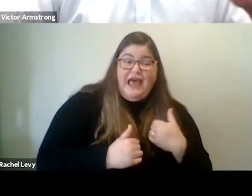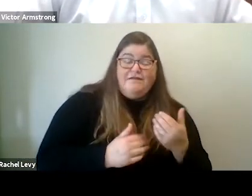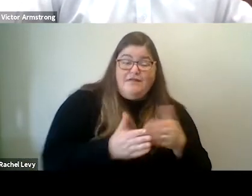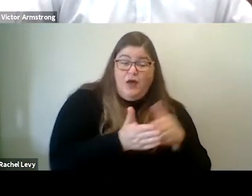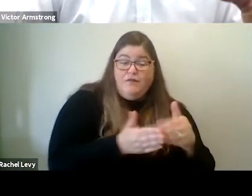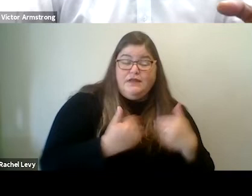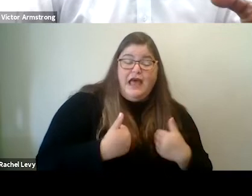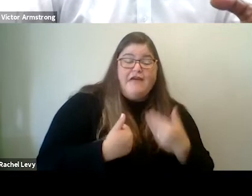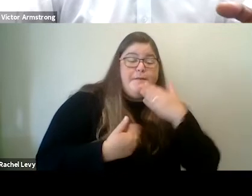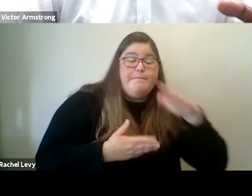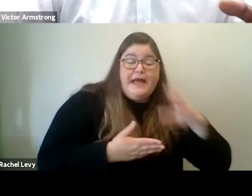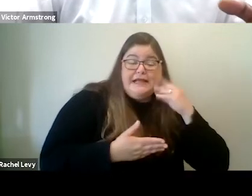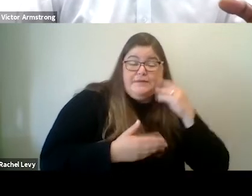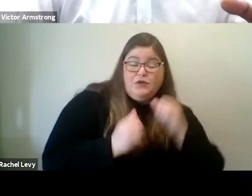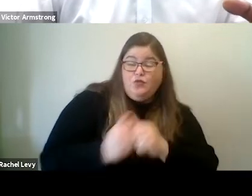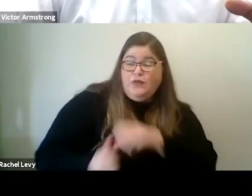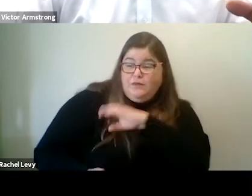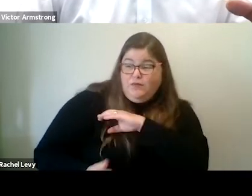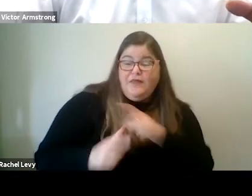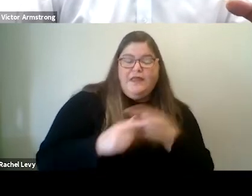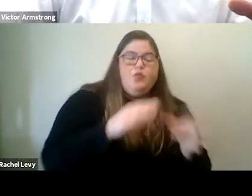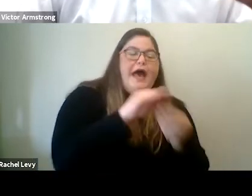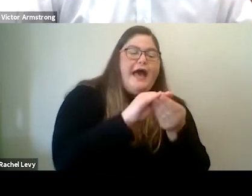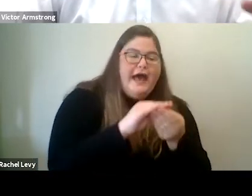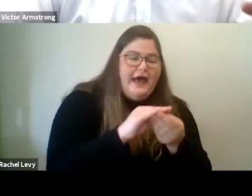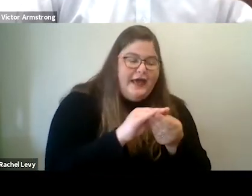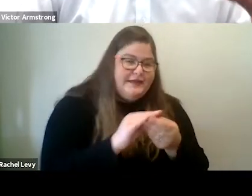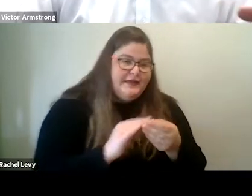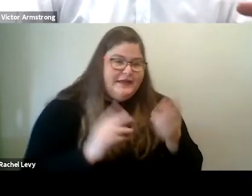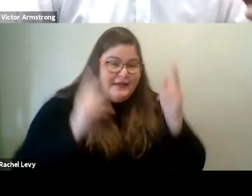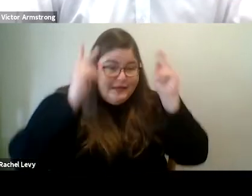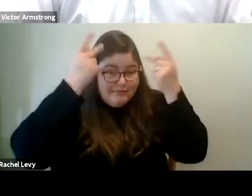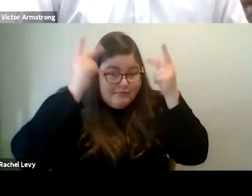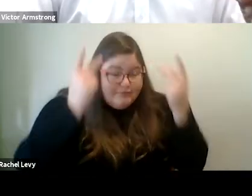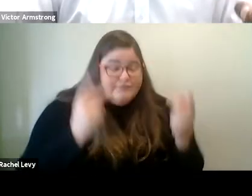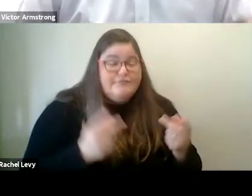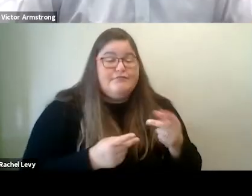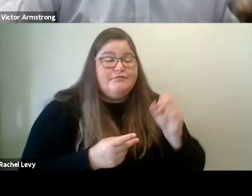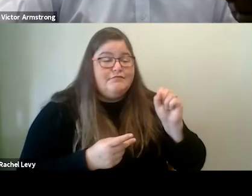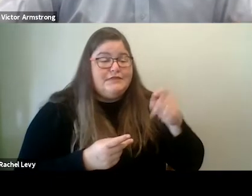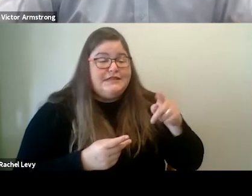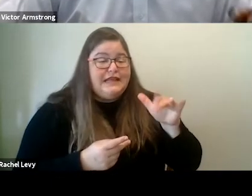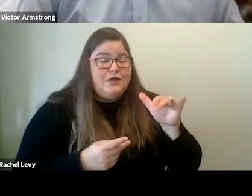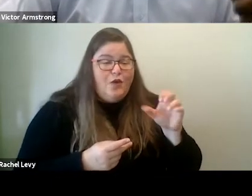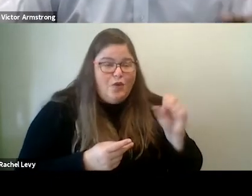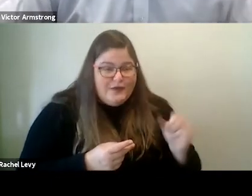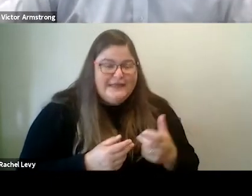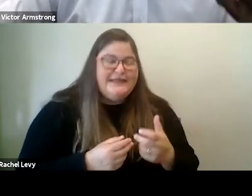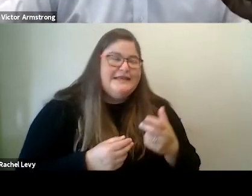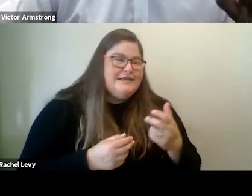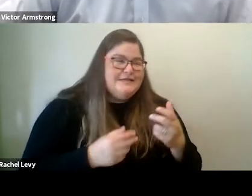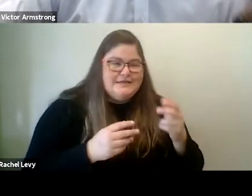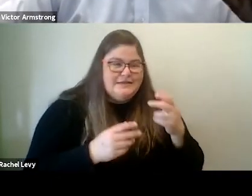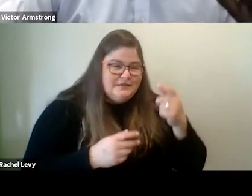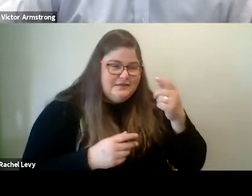risk factor of being in a state of psychosis or suicidality, where the individual's behavior is likely to be more chaotic, erratic, and